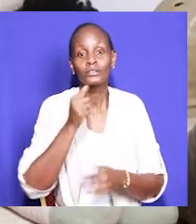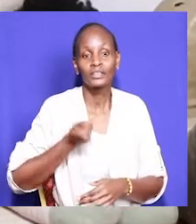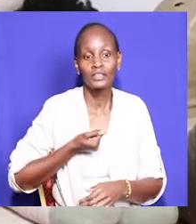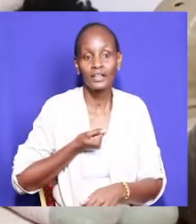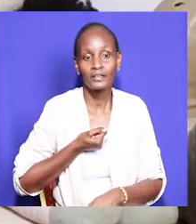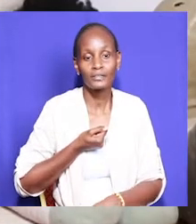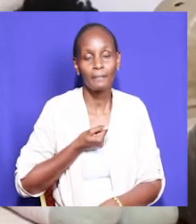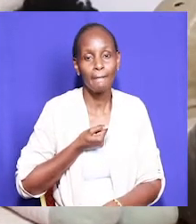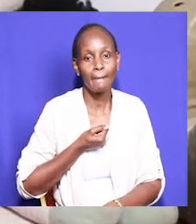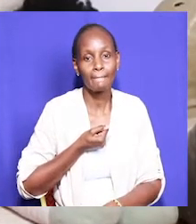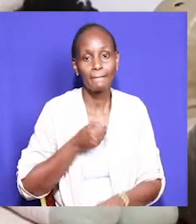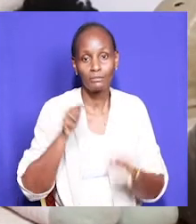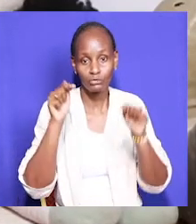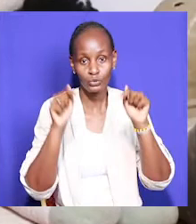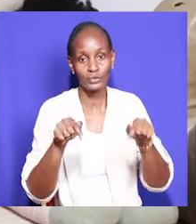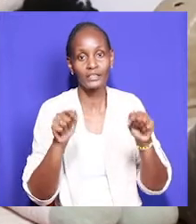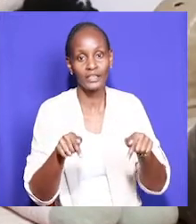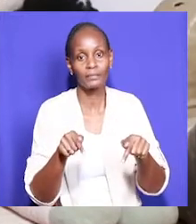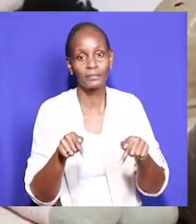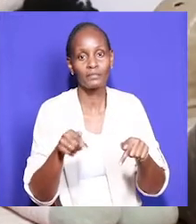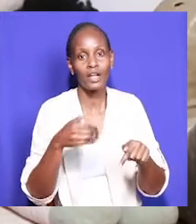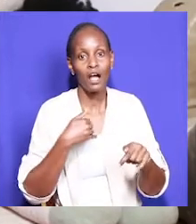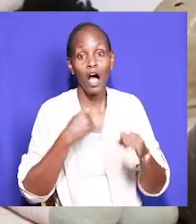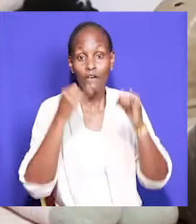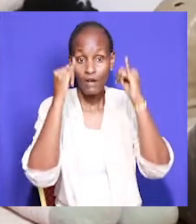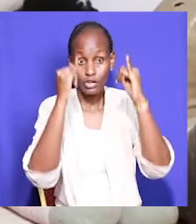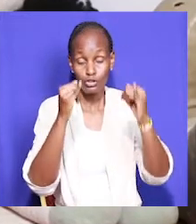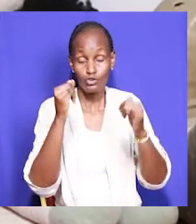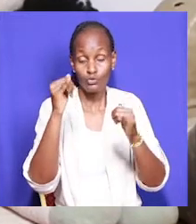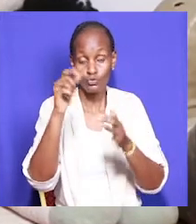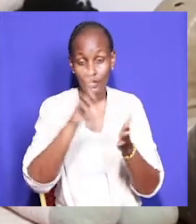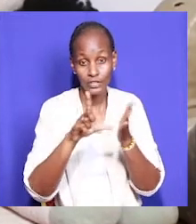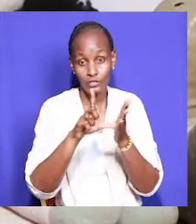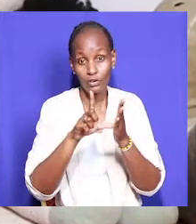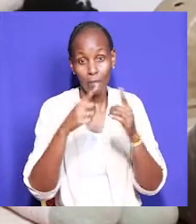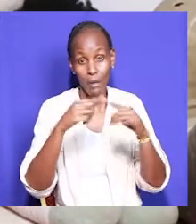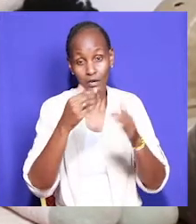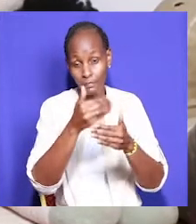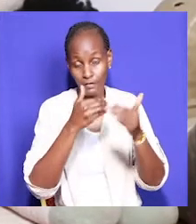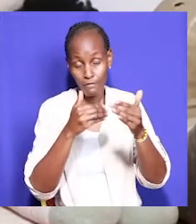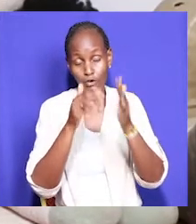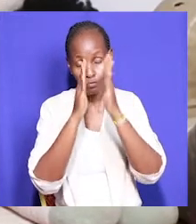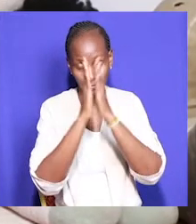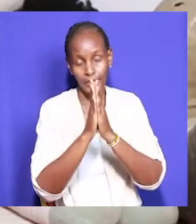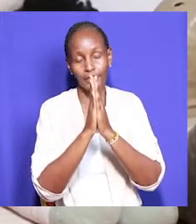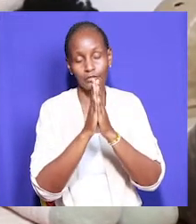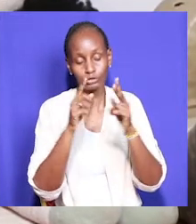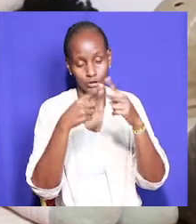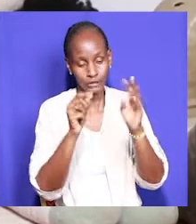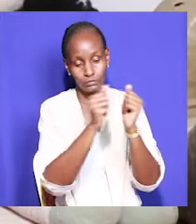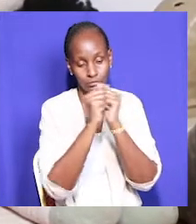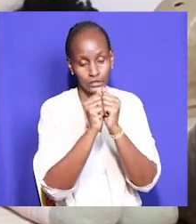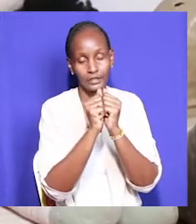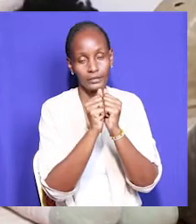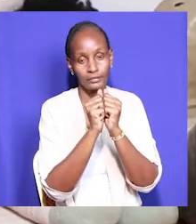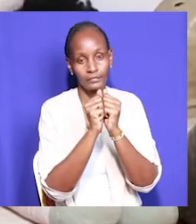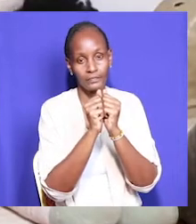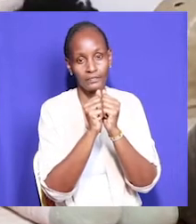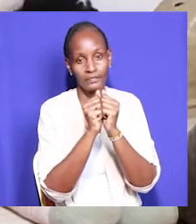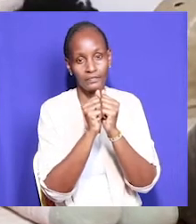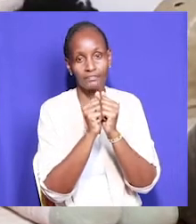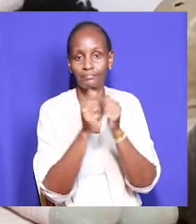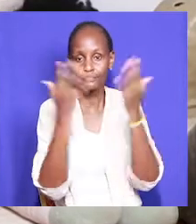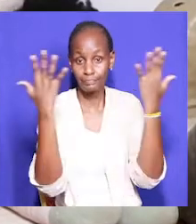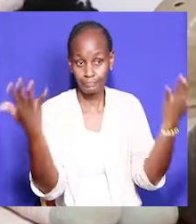girls, today we have a new lesson. But before that, can we pray so that we can start together? Yeah, yeah. Put your